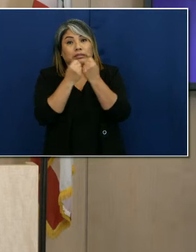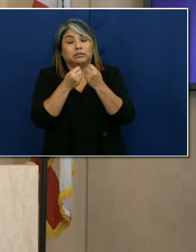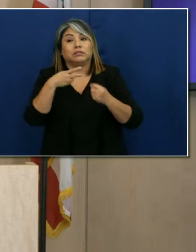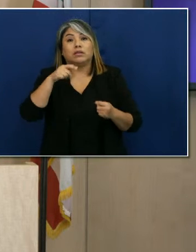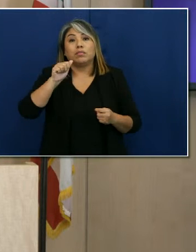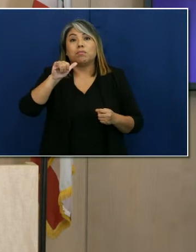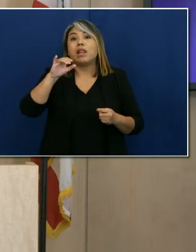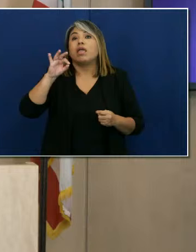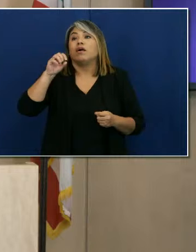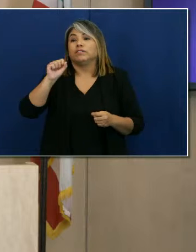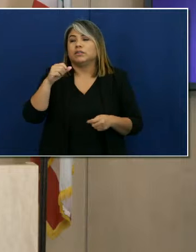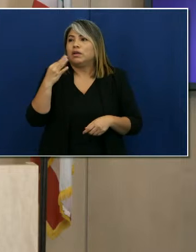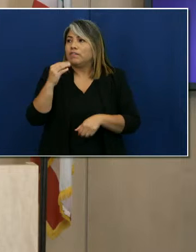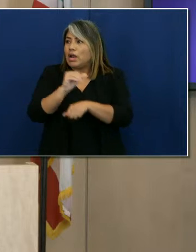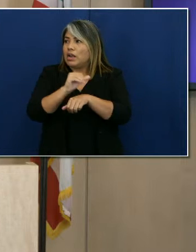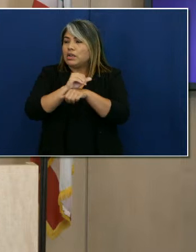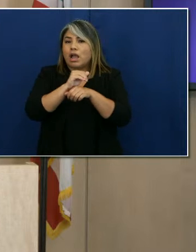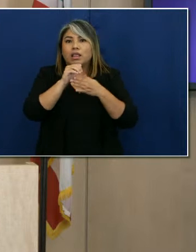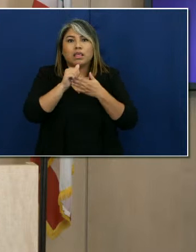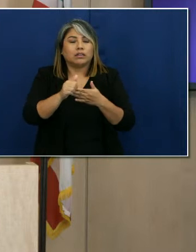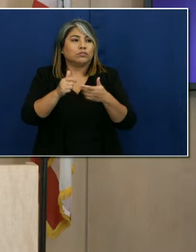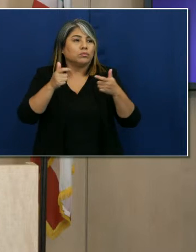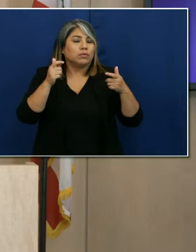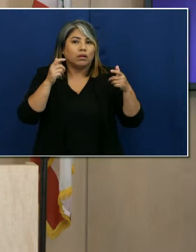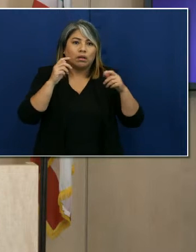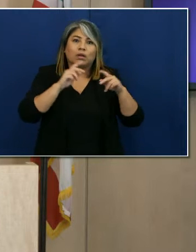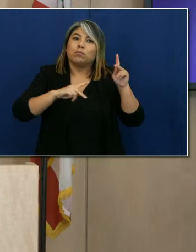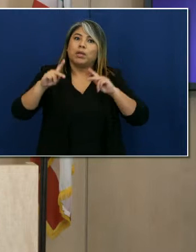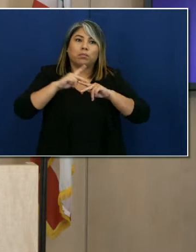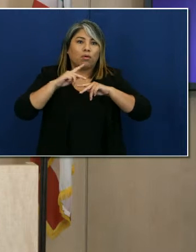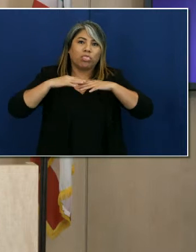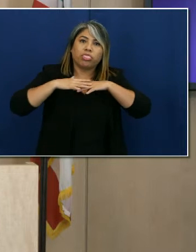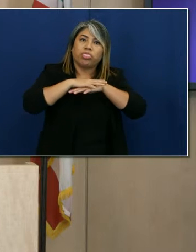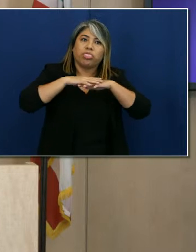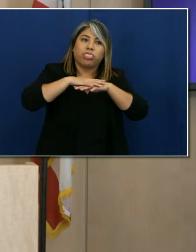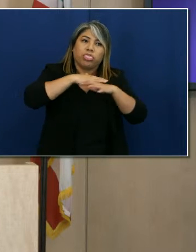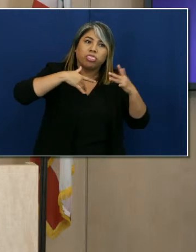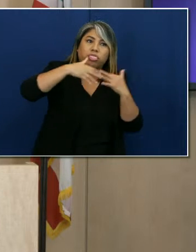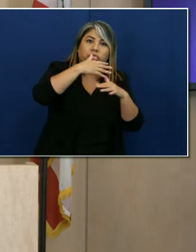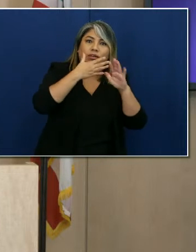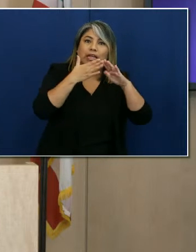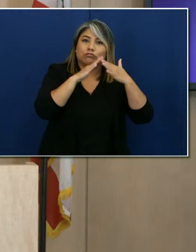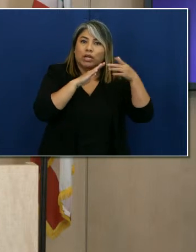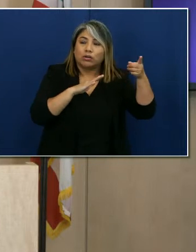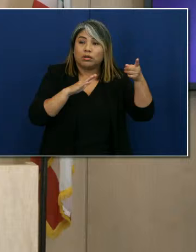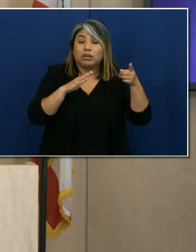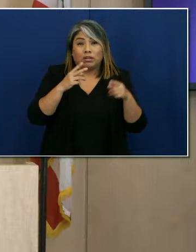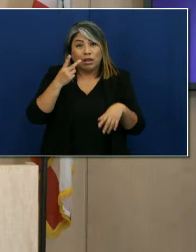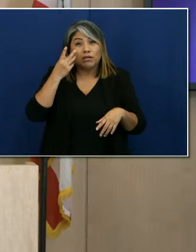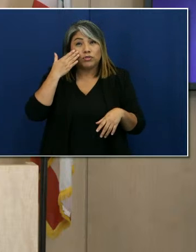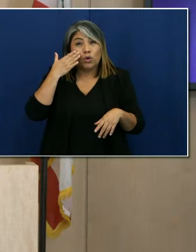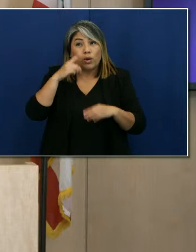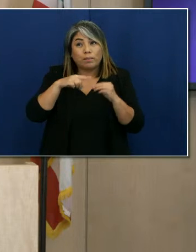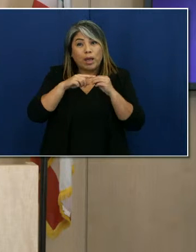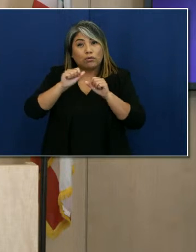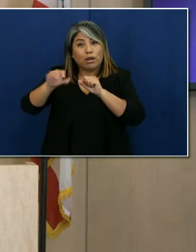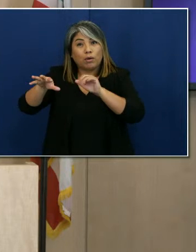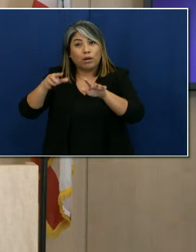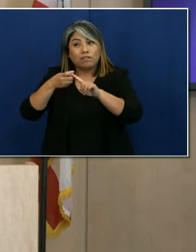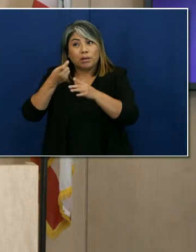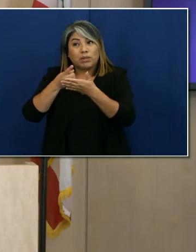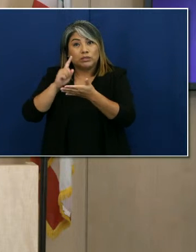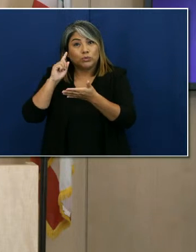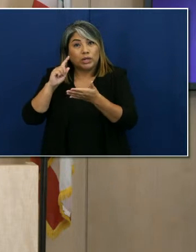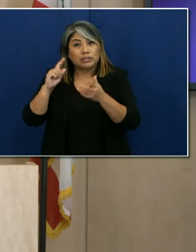Friday nights when led to some large crowds downtown. Have there been any cases or outbreaks associated to last week's